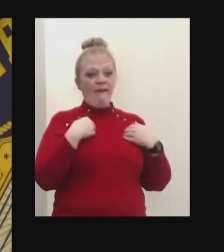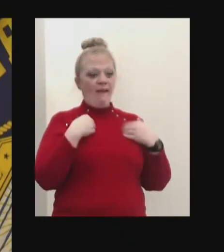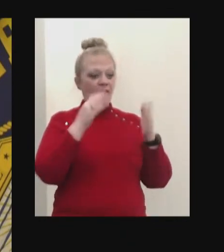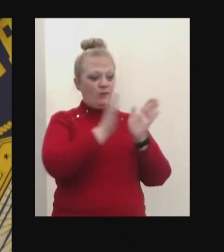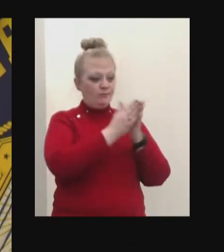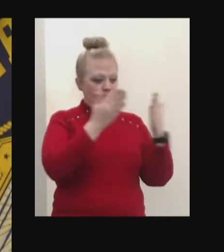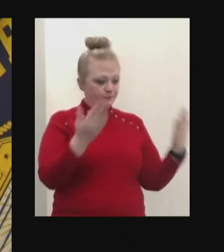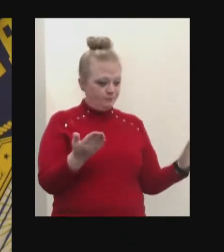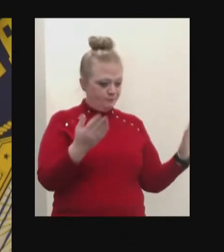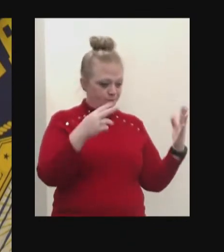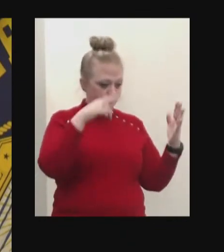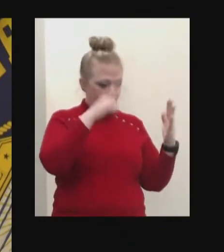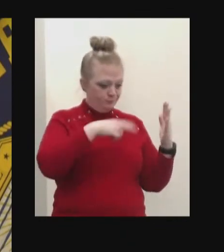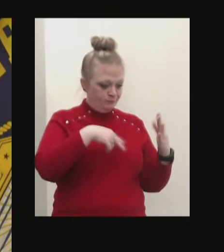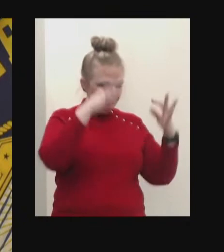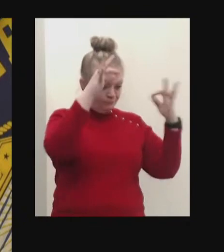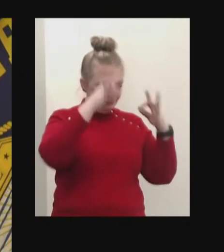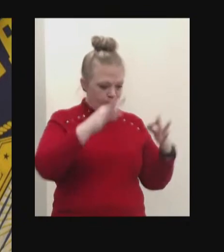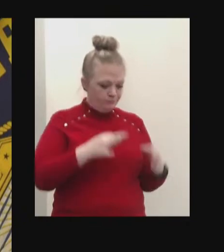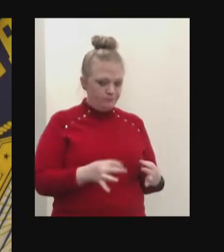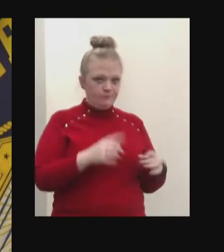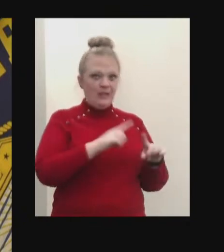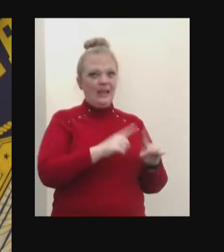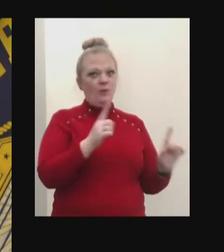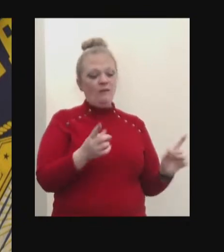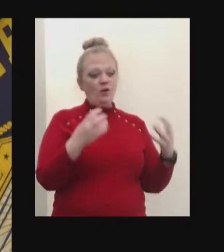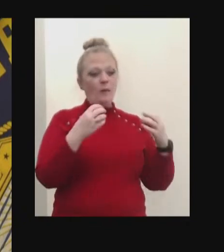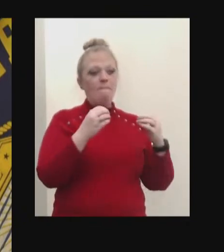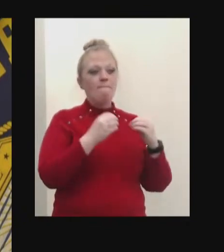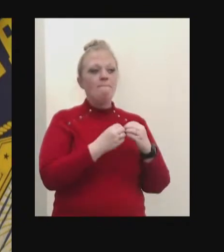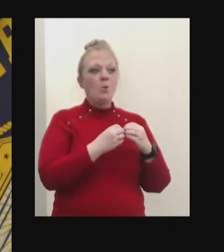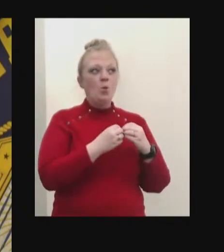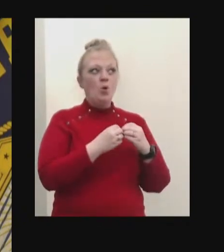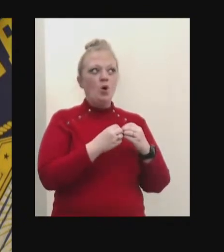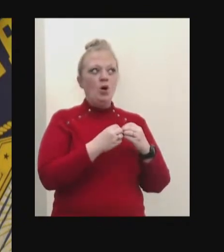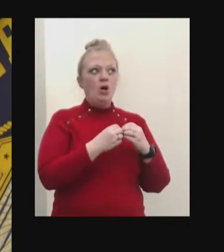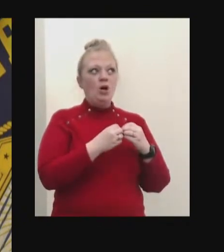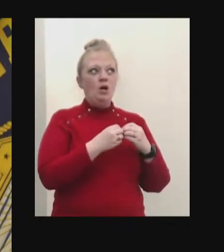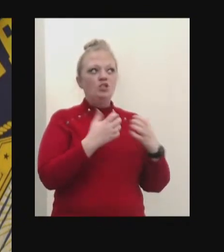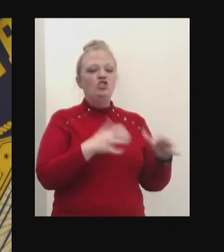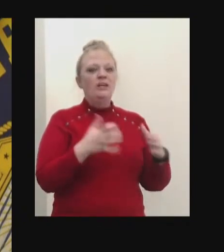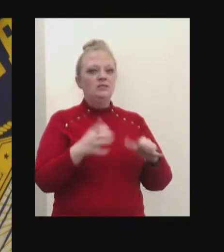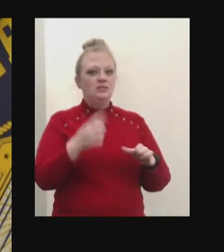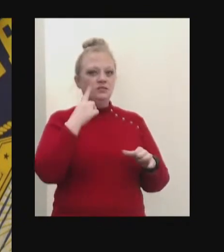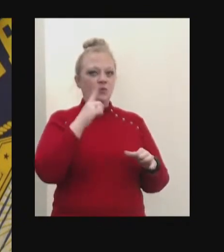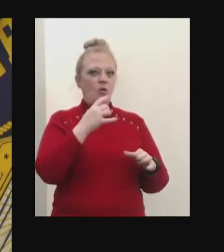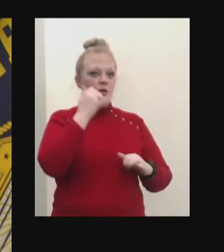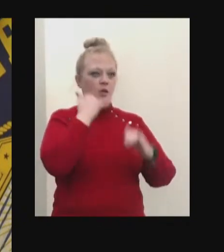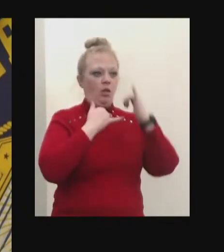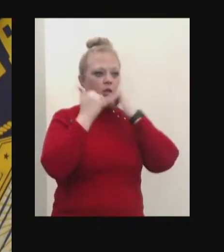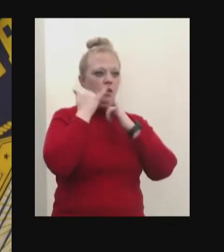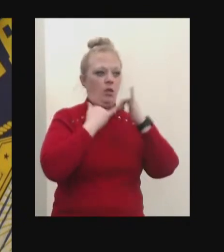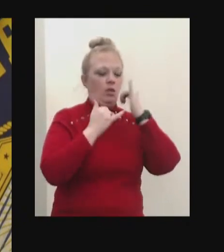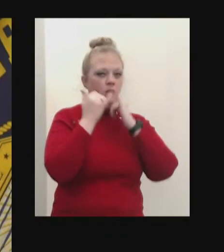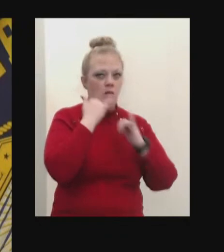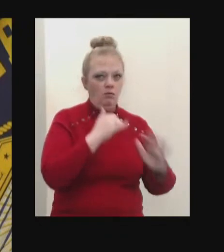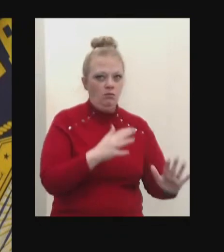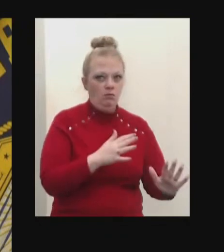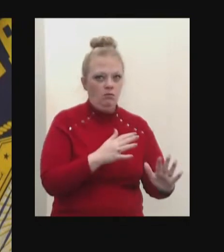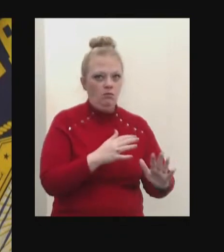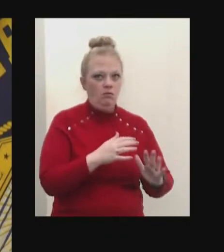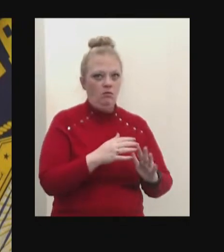However, there can be more opportunity for user error because it's not in a controlled setting. There's not a good,